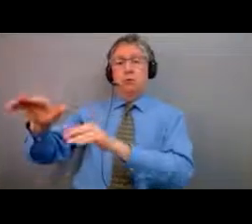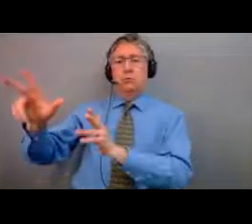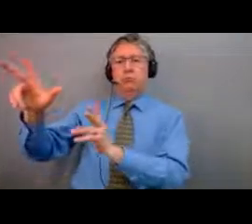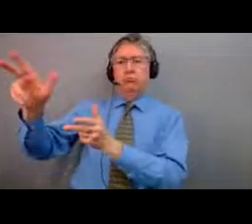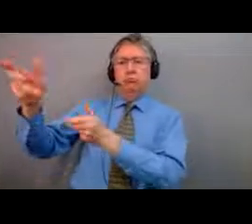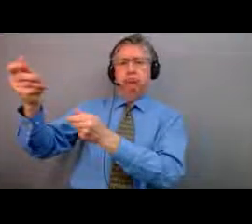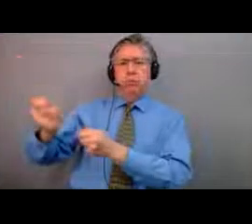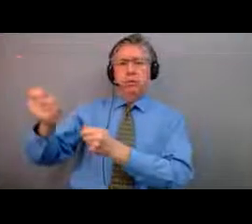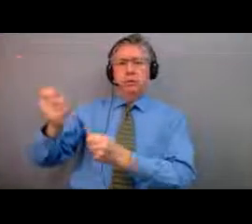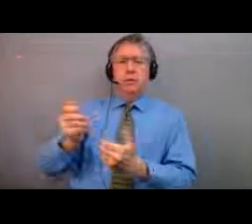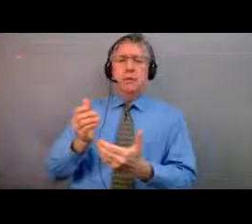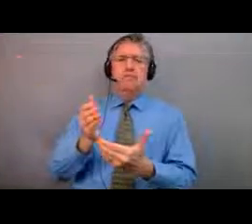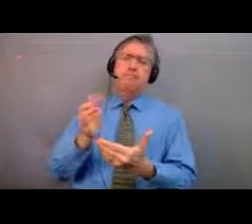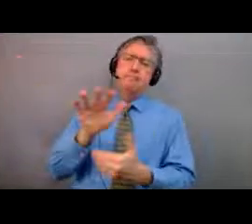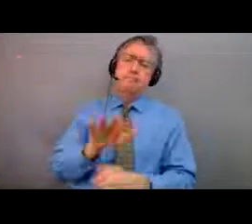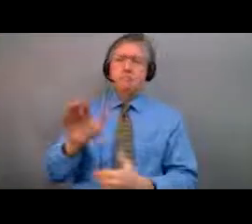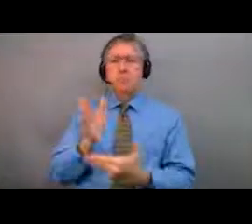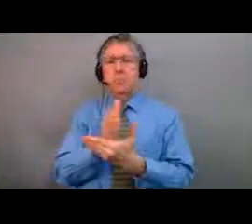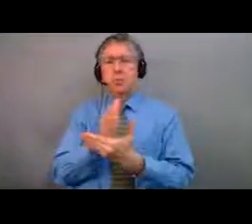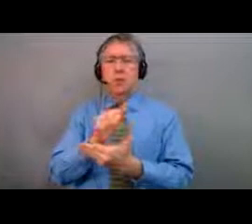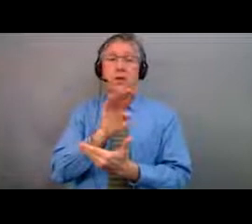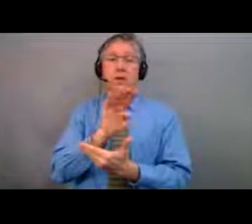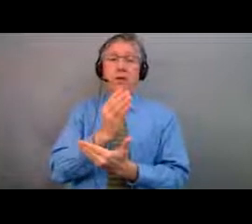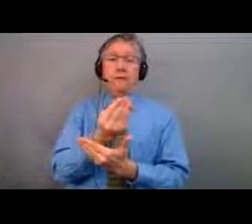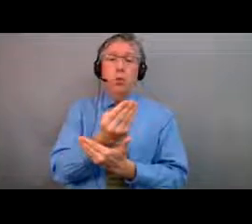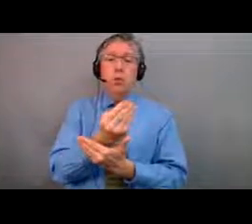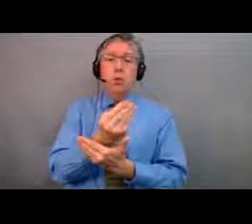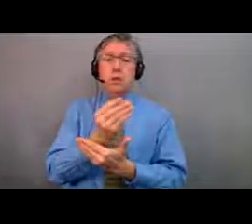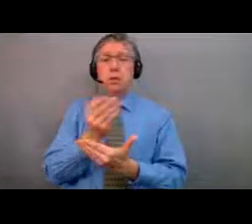to 31%. Next slide, please.